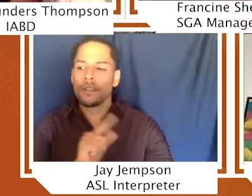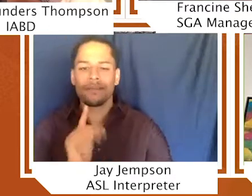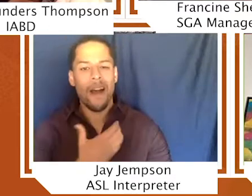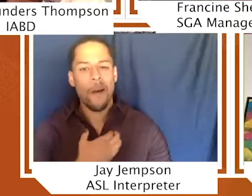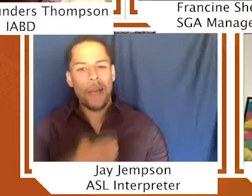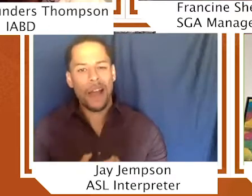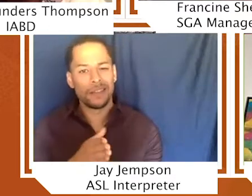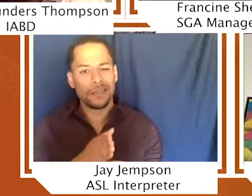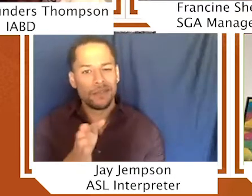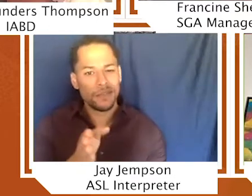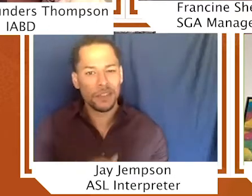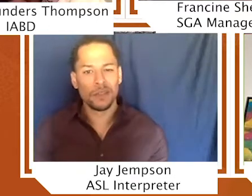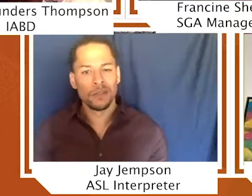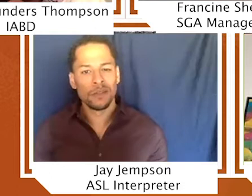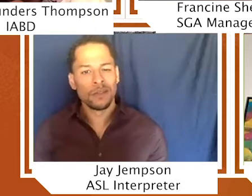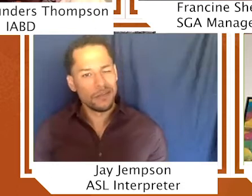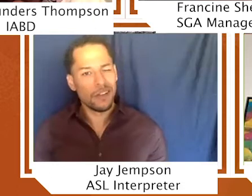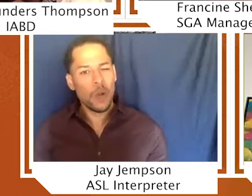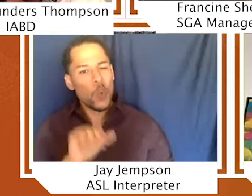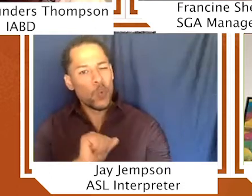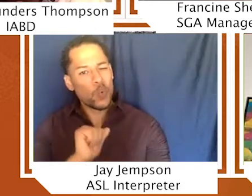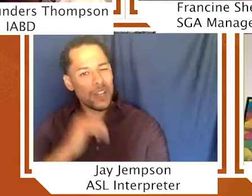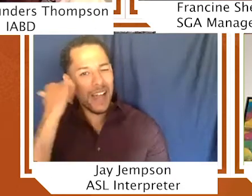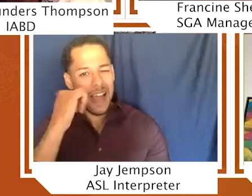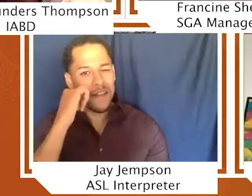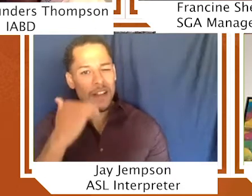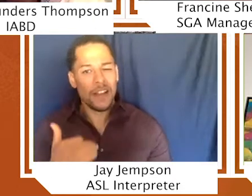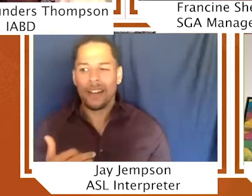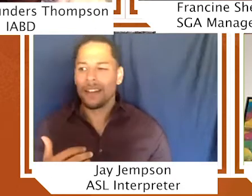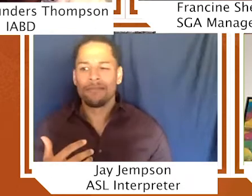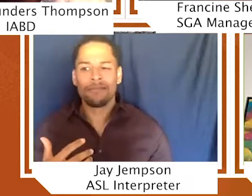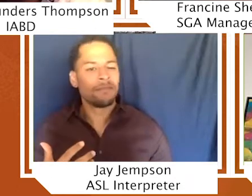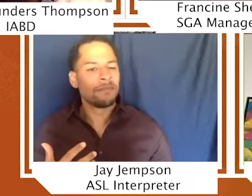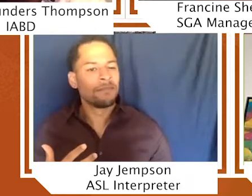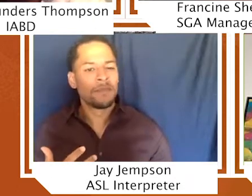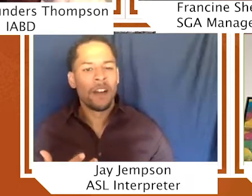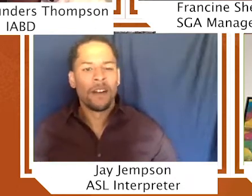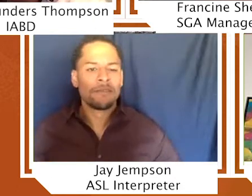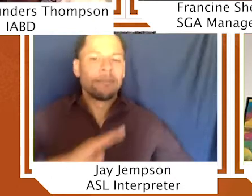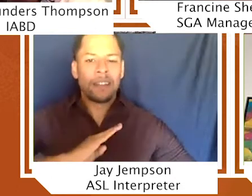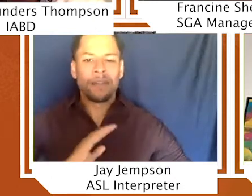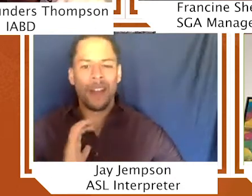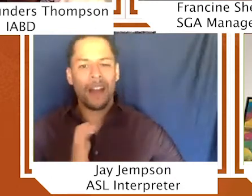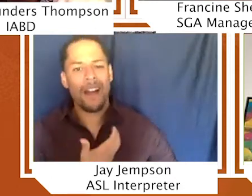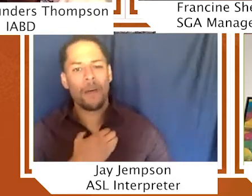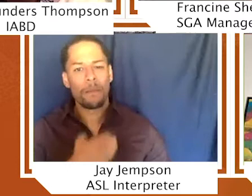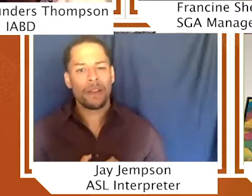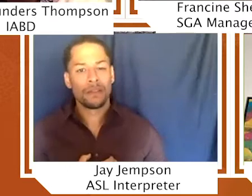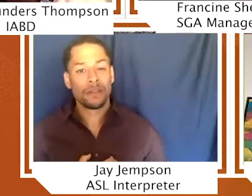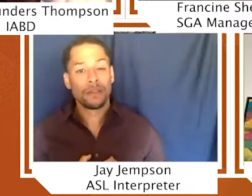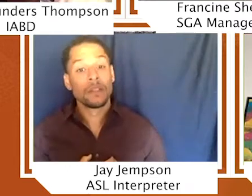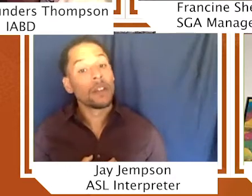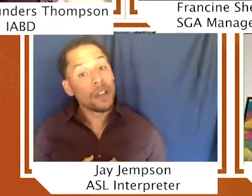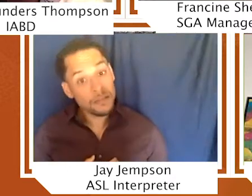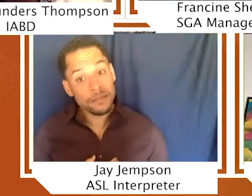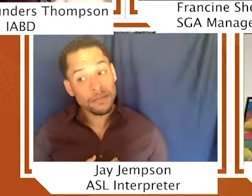day doing what we are placed here on this earth to do. And some people are not,